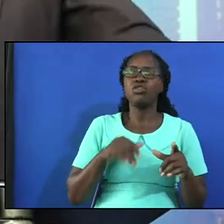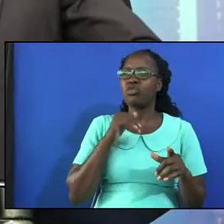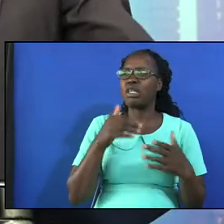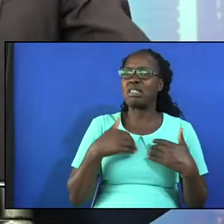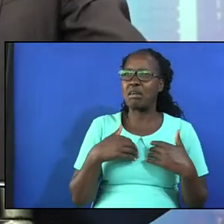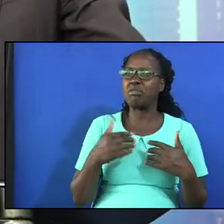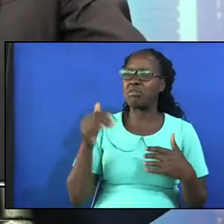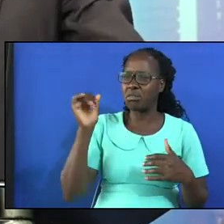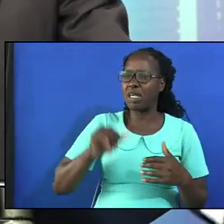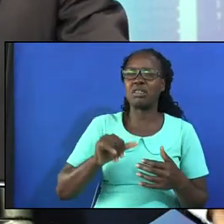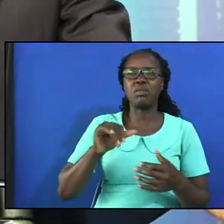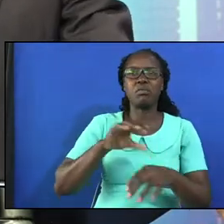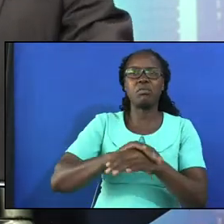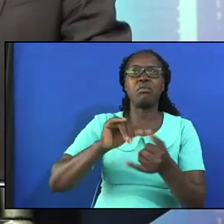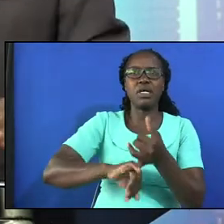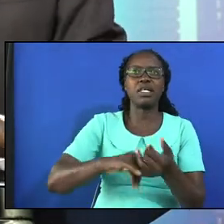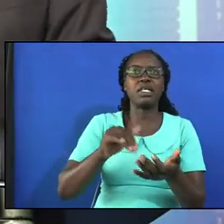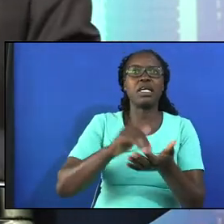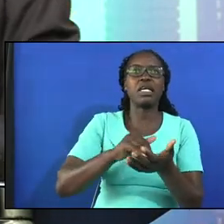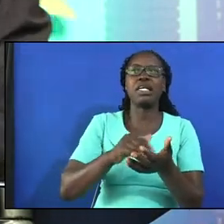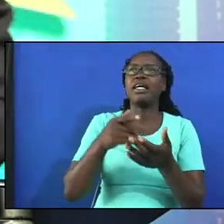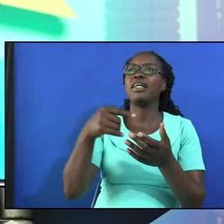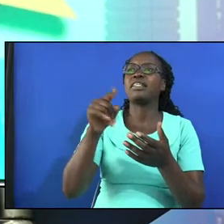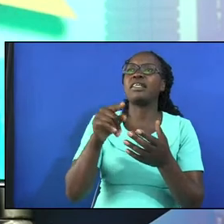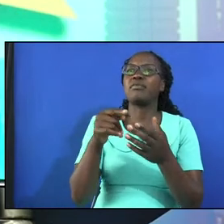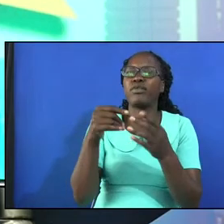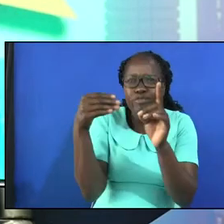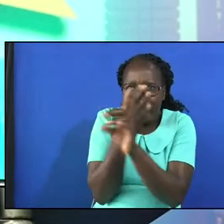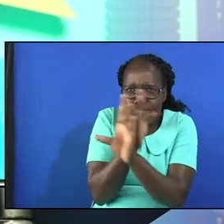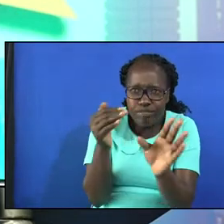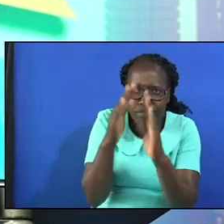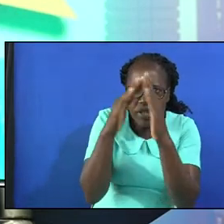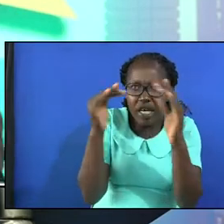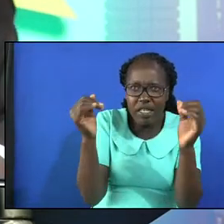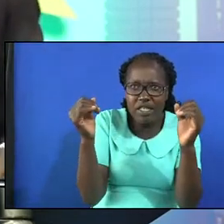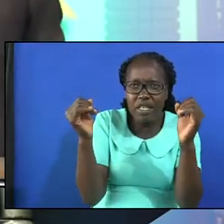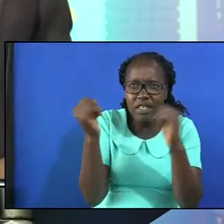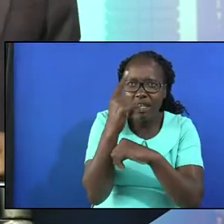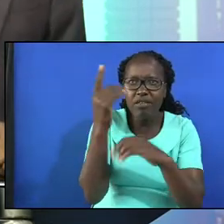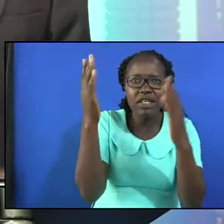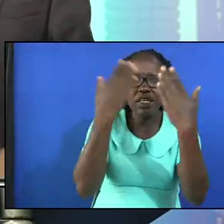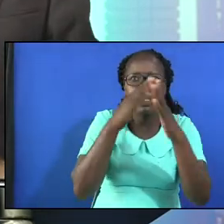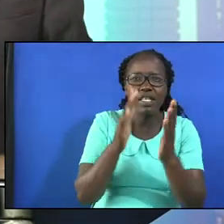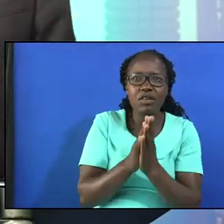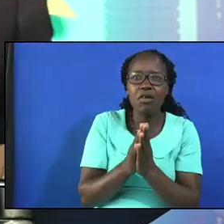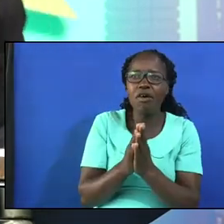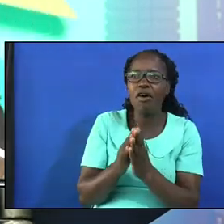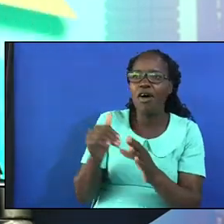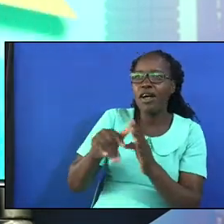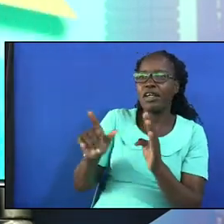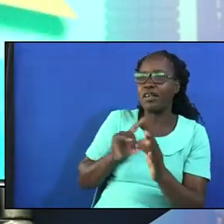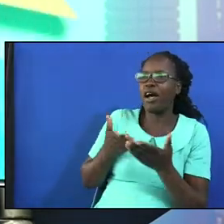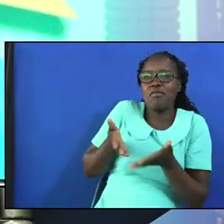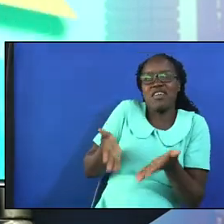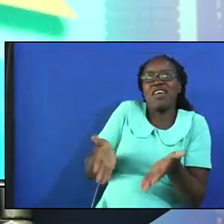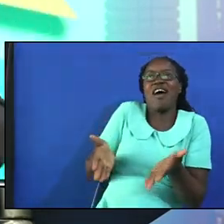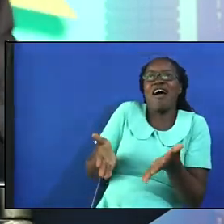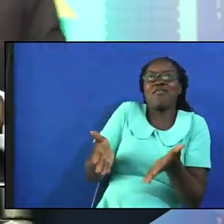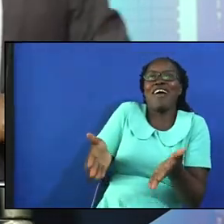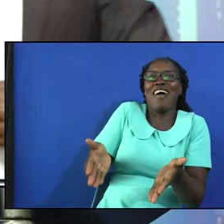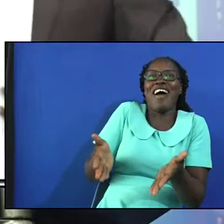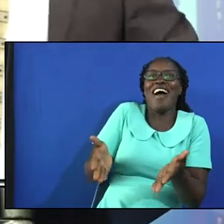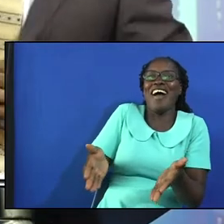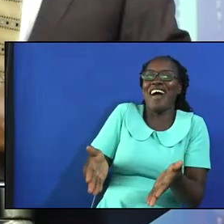you you can't get remarried, and then they are sneaking into your house 11 at night. Oh, Shemeji, I'm here, Shemeji.